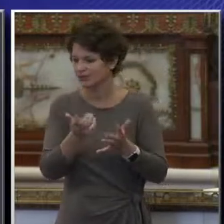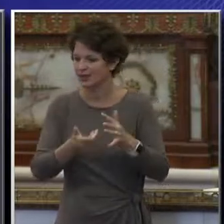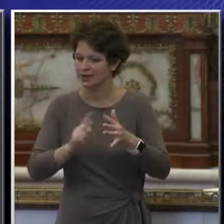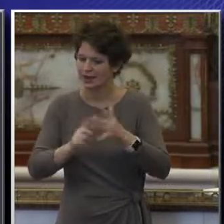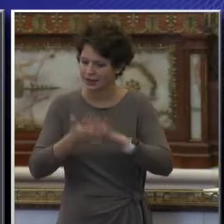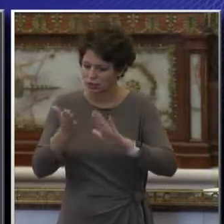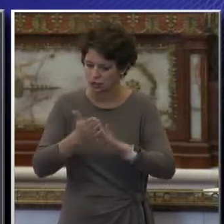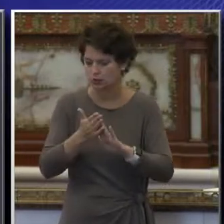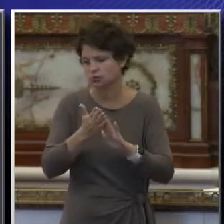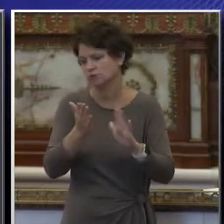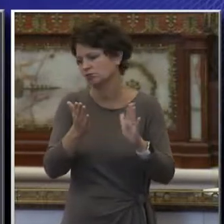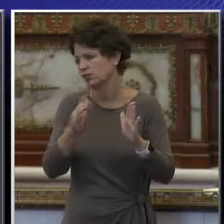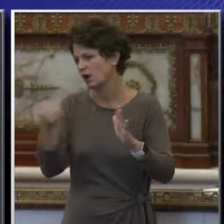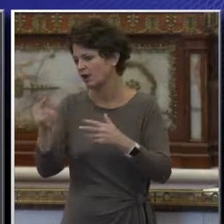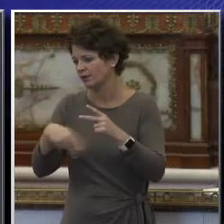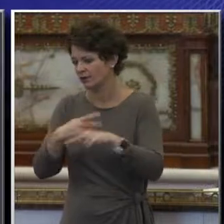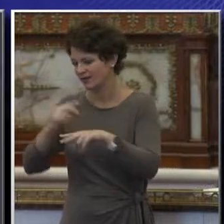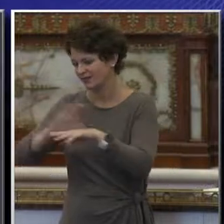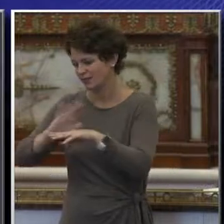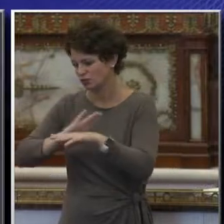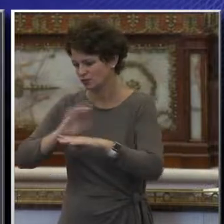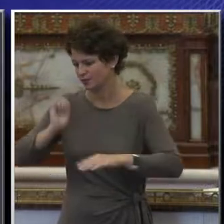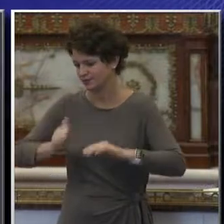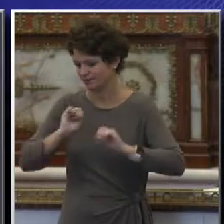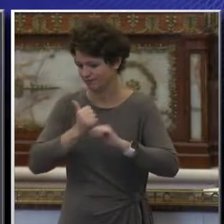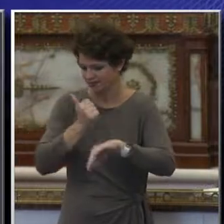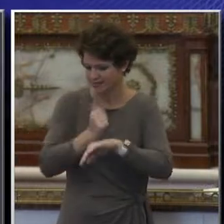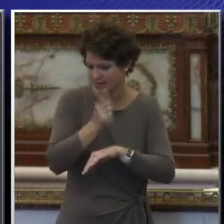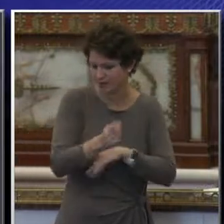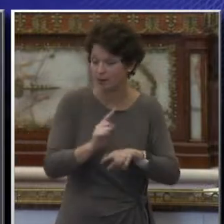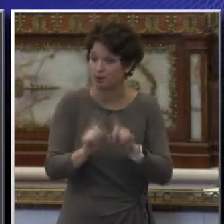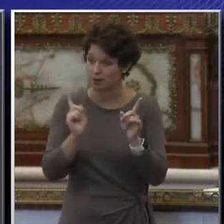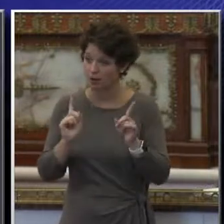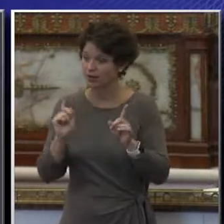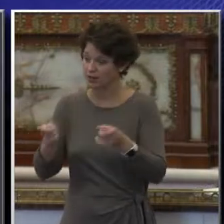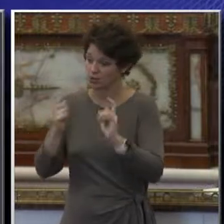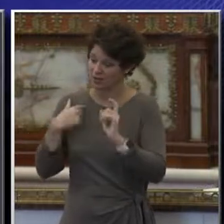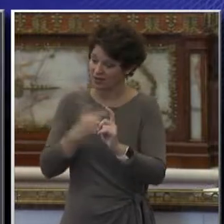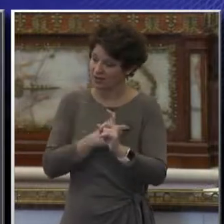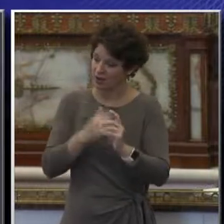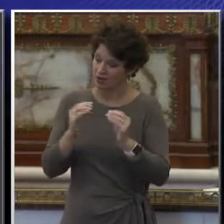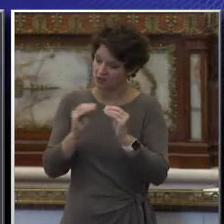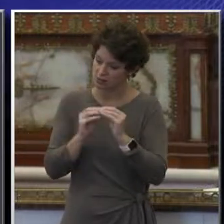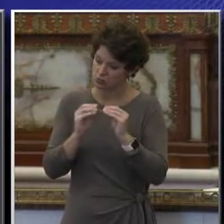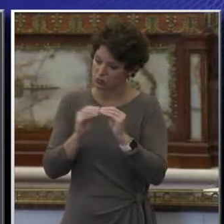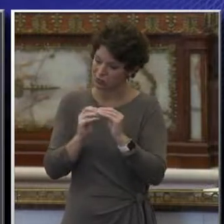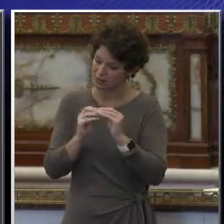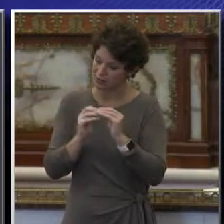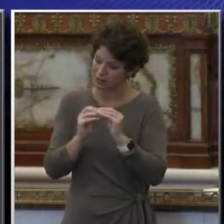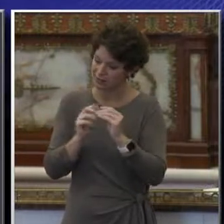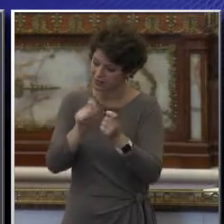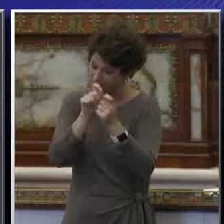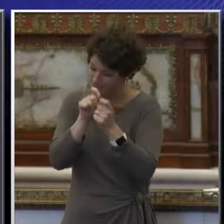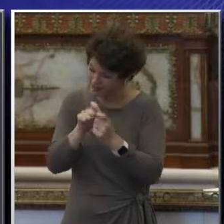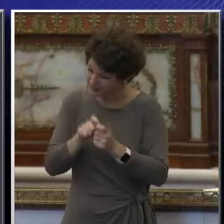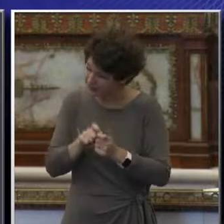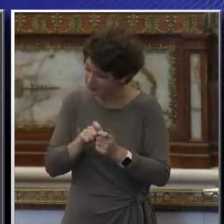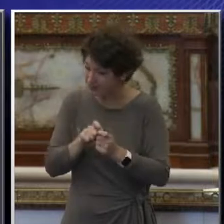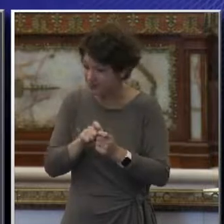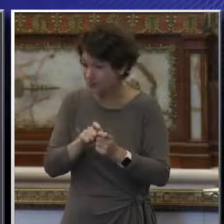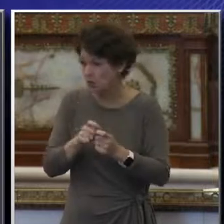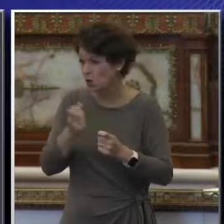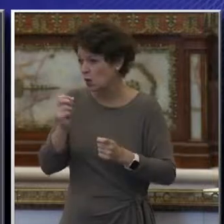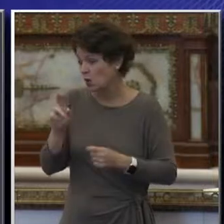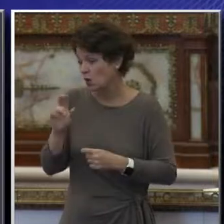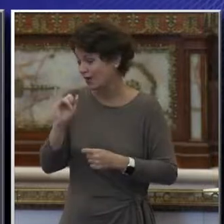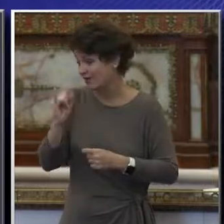executions, other types of industries. But could you give us a little bit more of specifics, or if